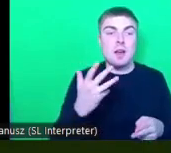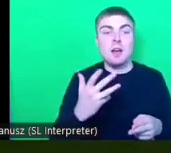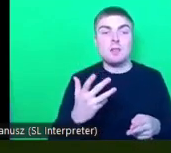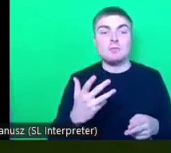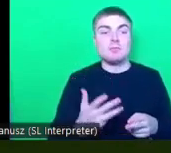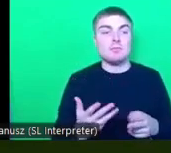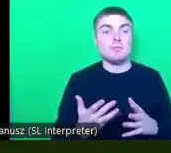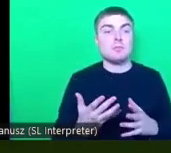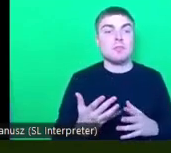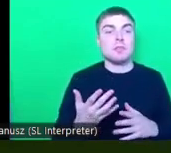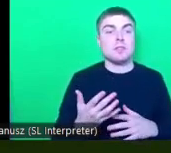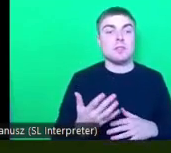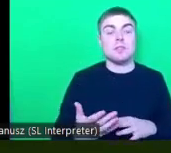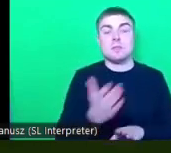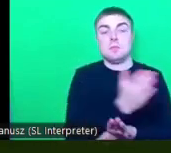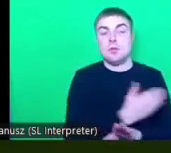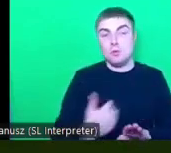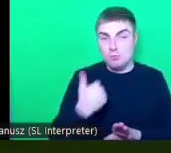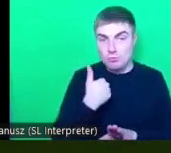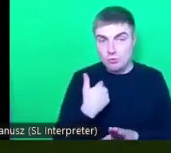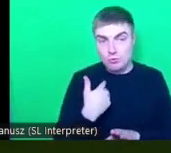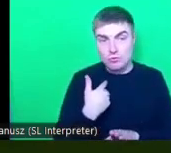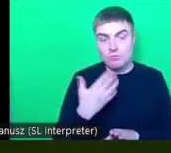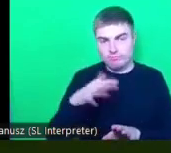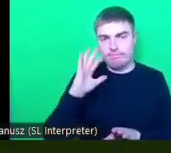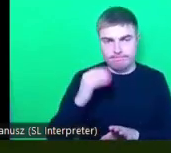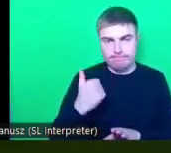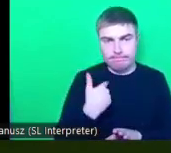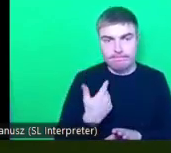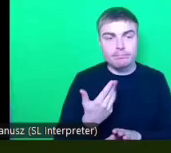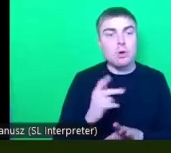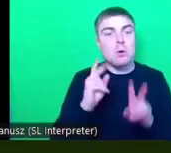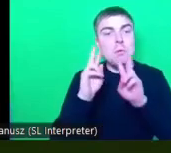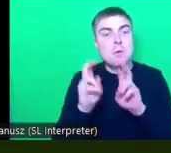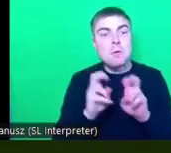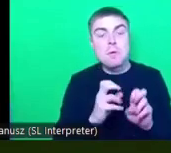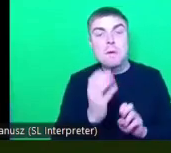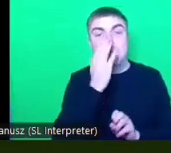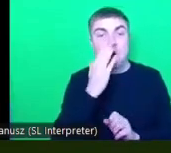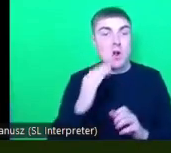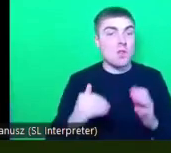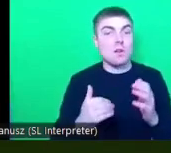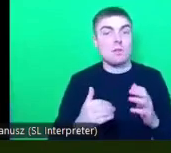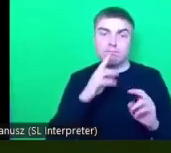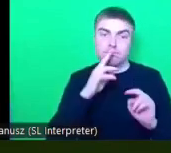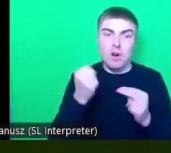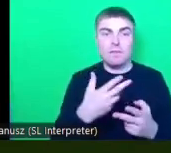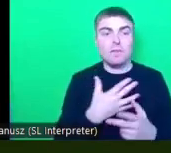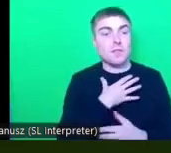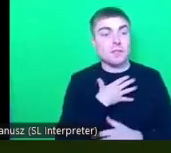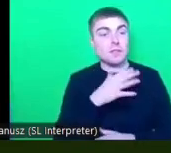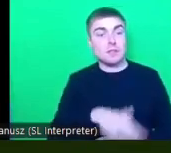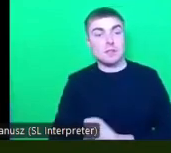6, and then we could follow it for 5 additional years here. And we compared that to control areas without